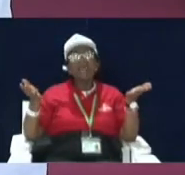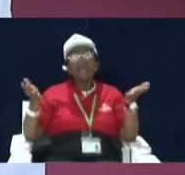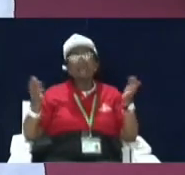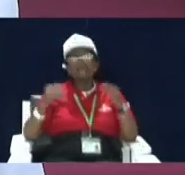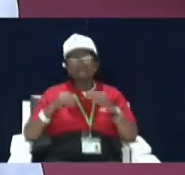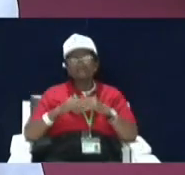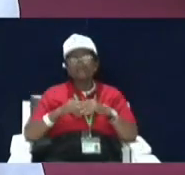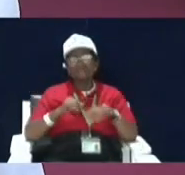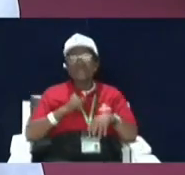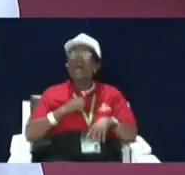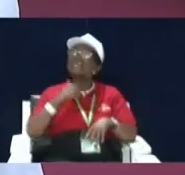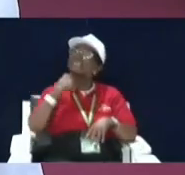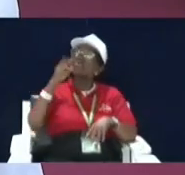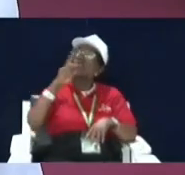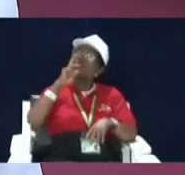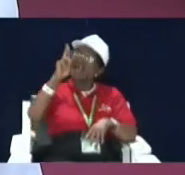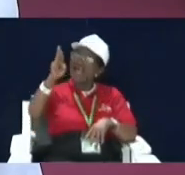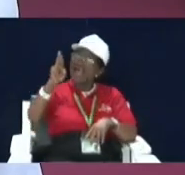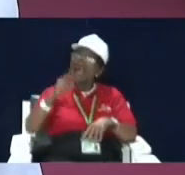I told her,